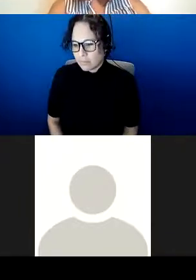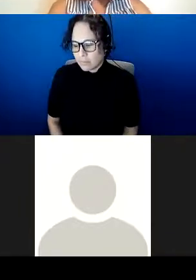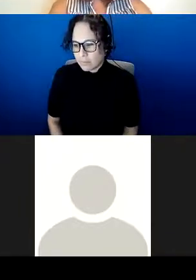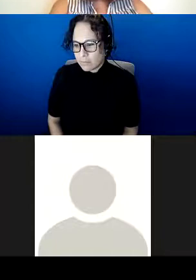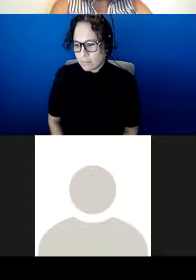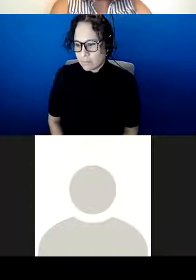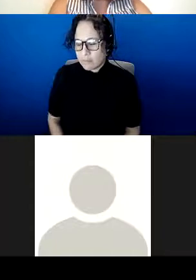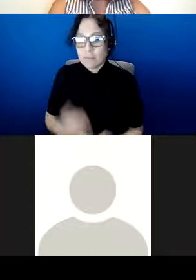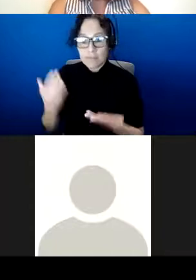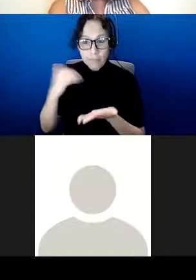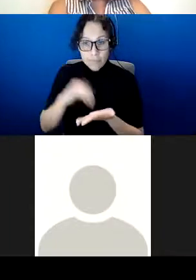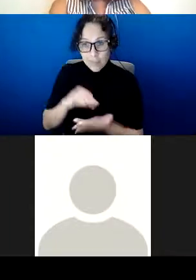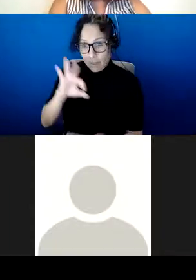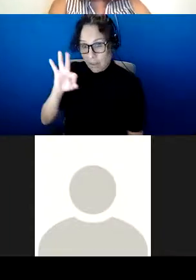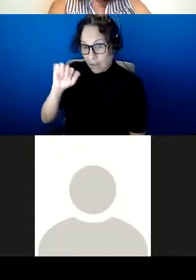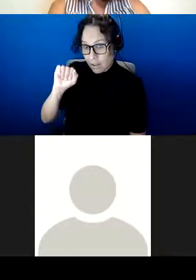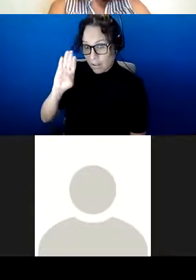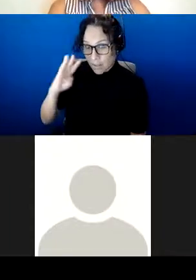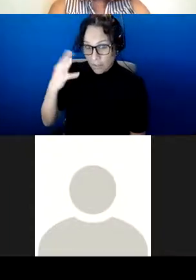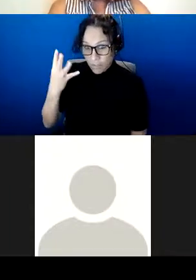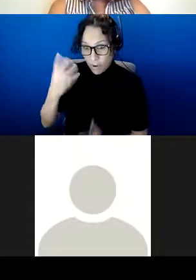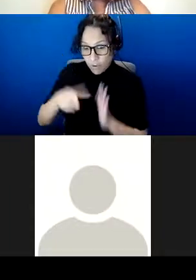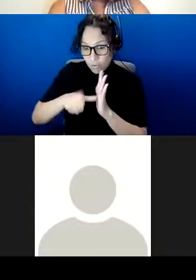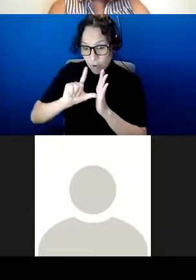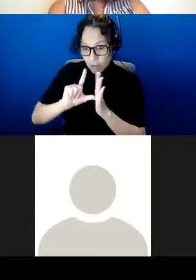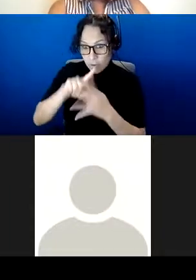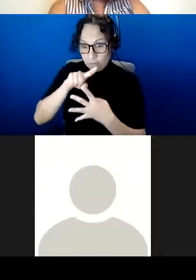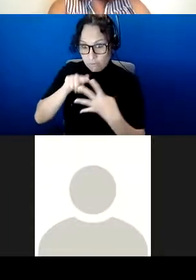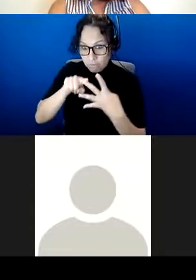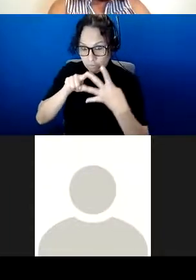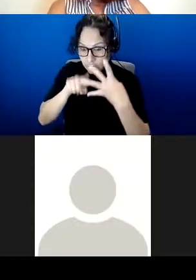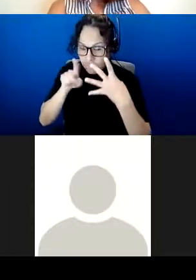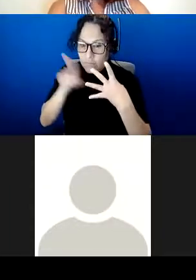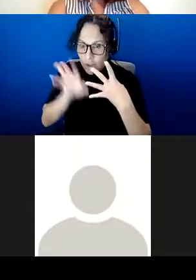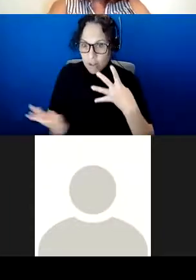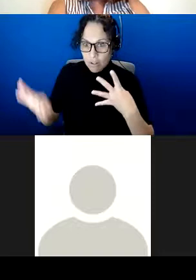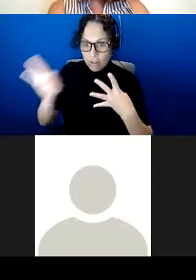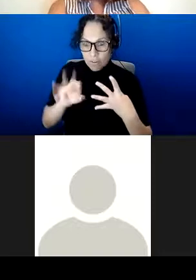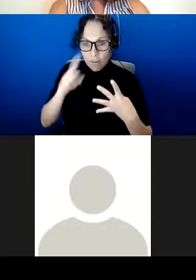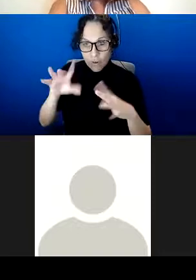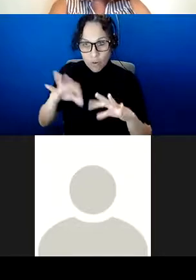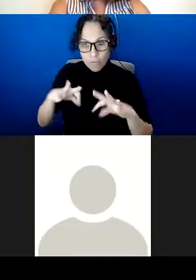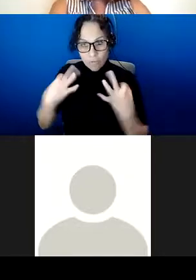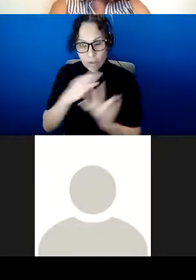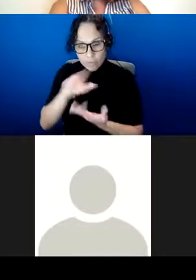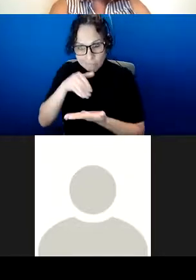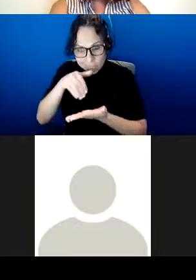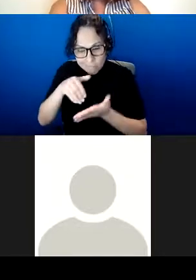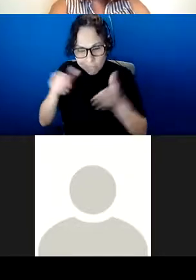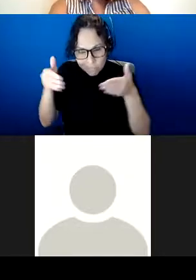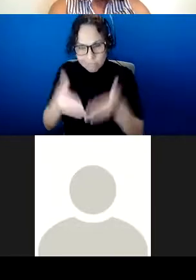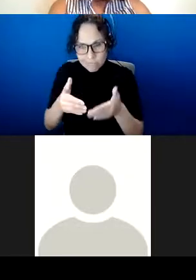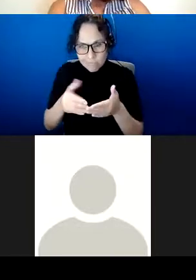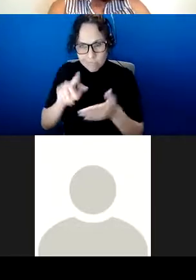Again, with our Fab4 review, these were the 4 essentials for a family-centered telemedicine